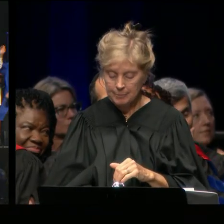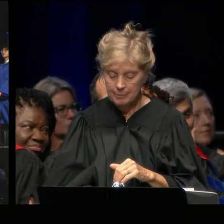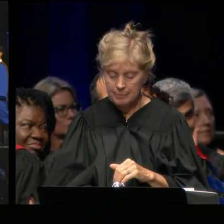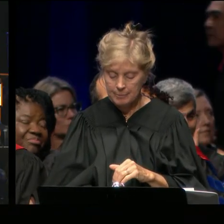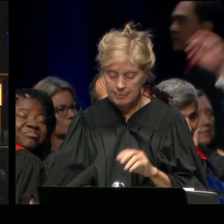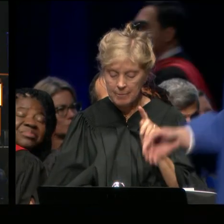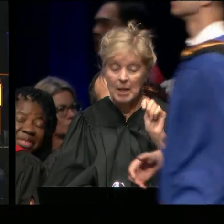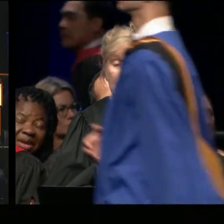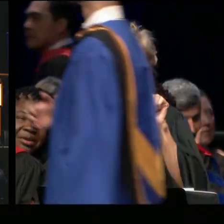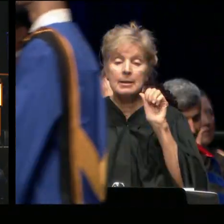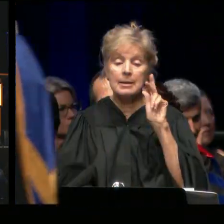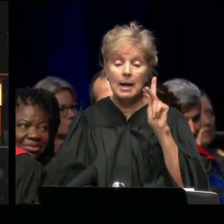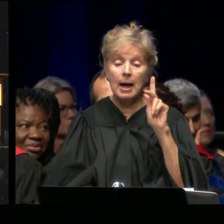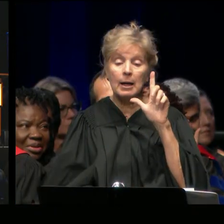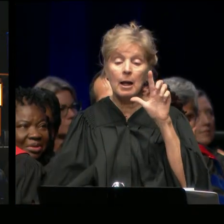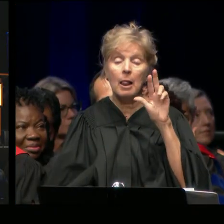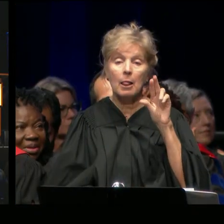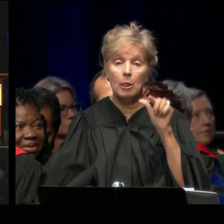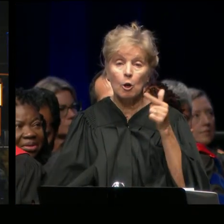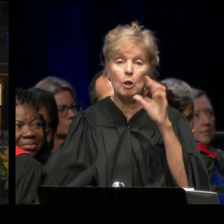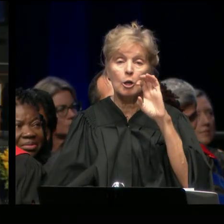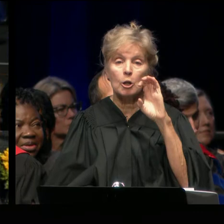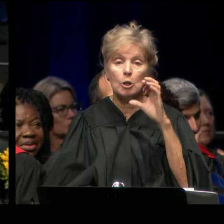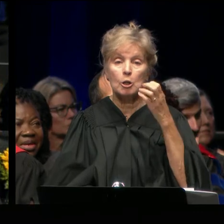Taklong Chung.